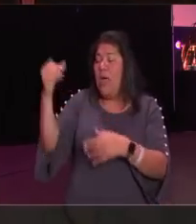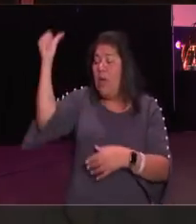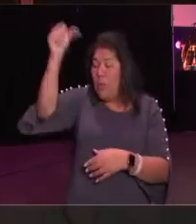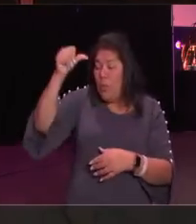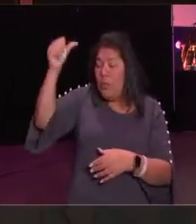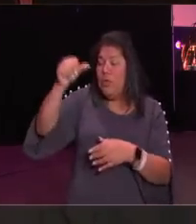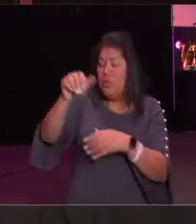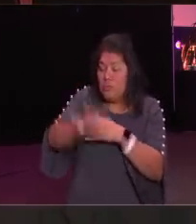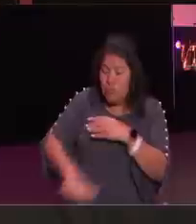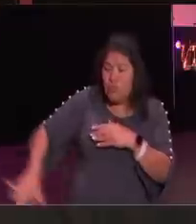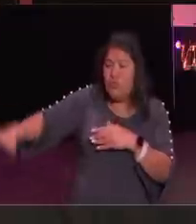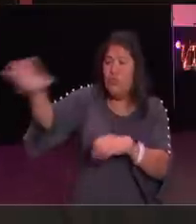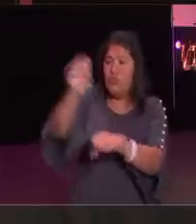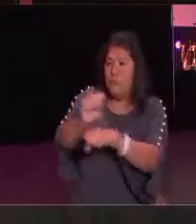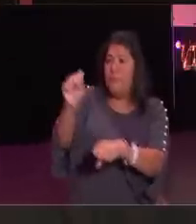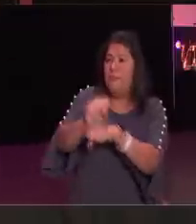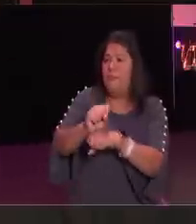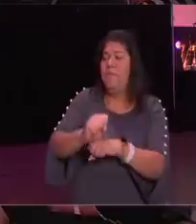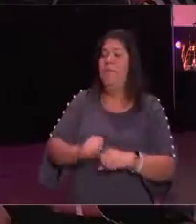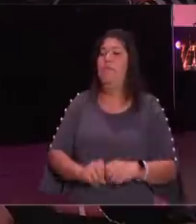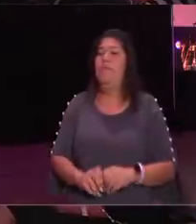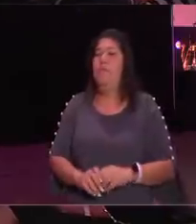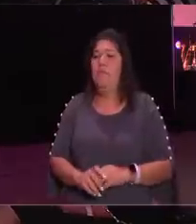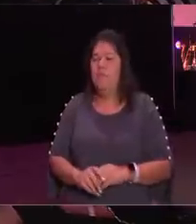anointed to the field.